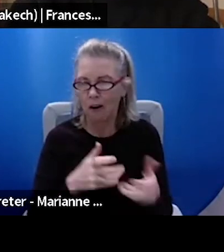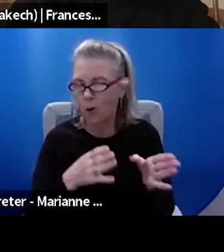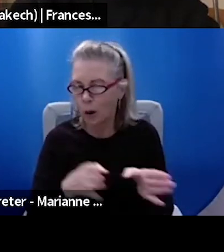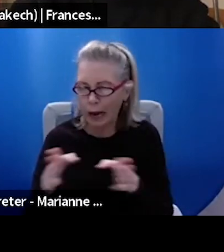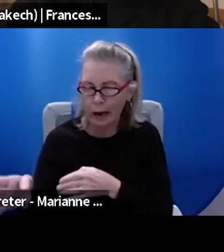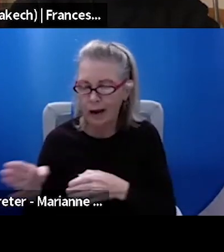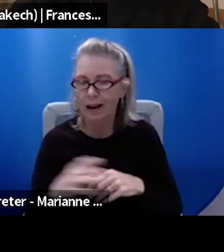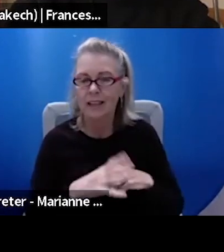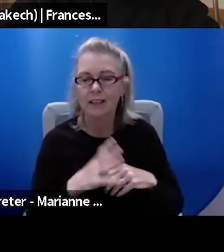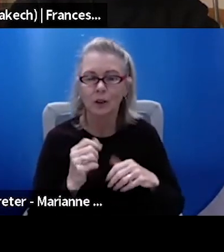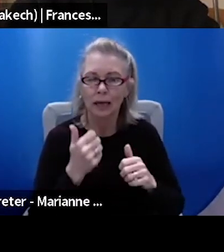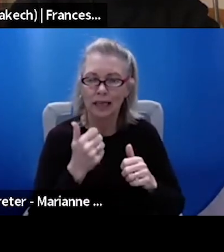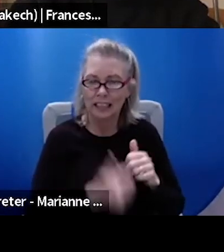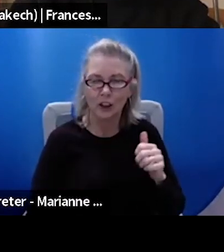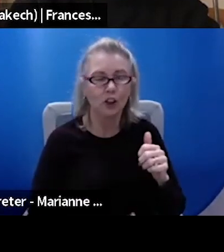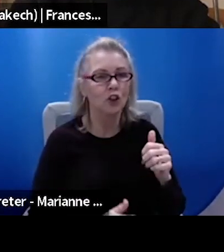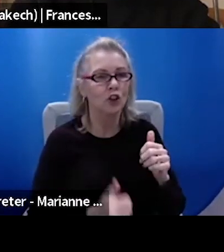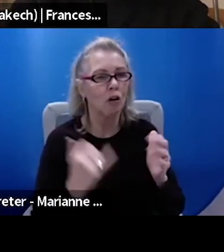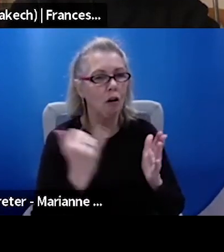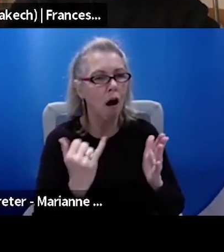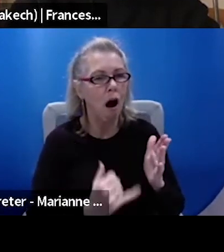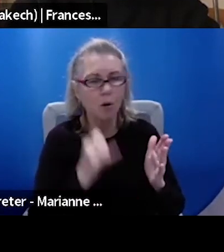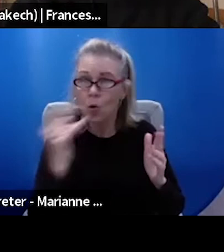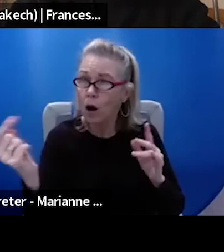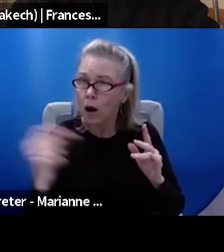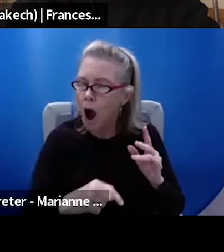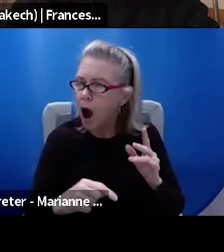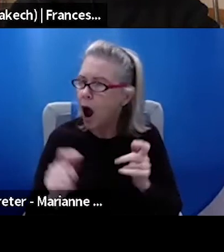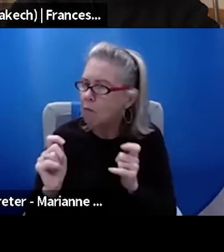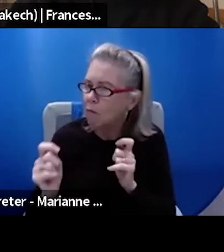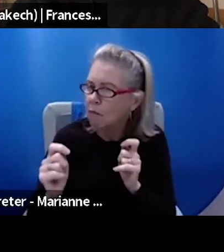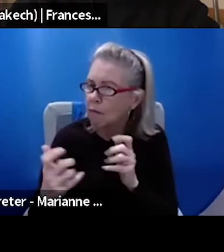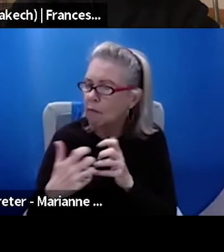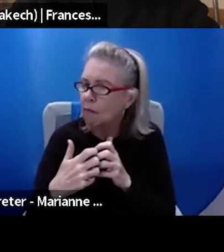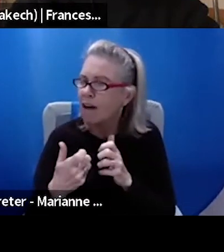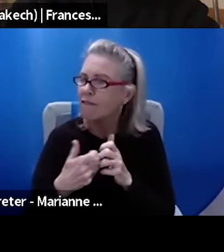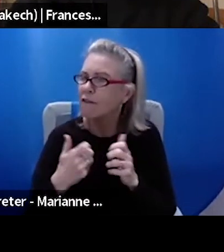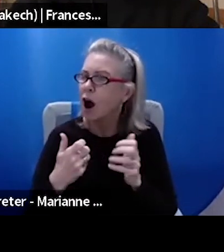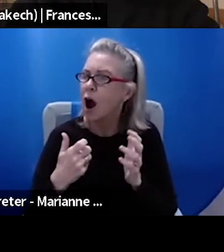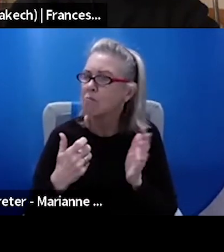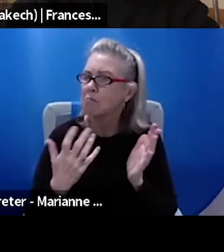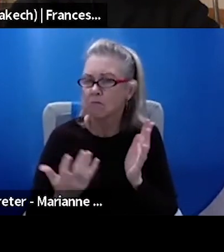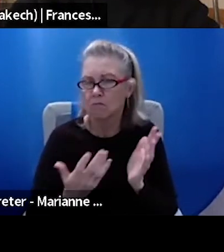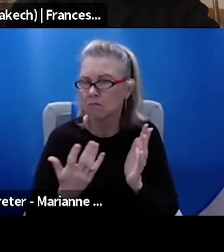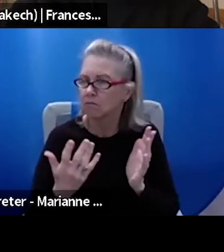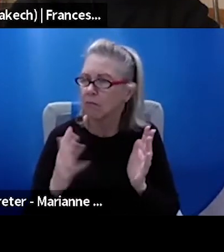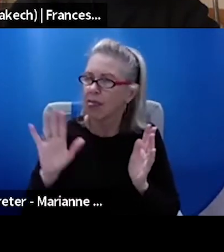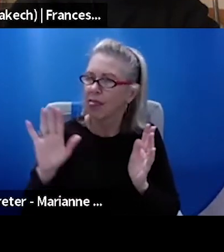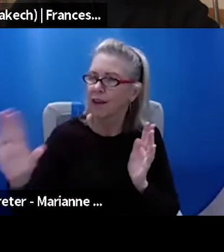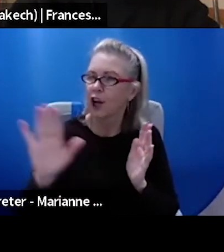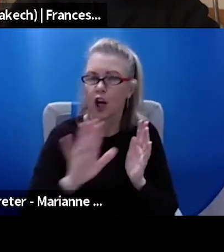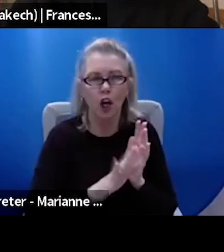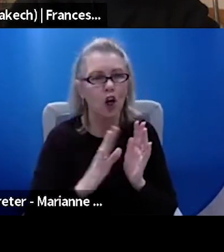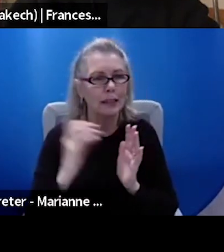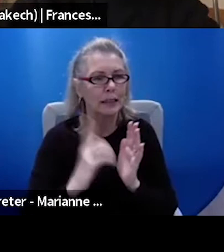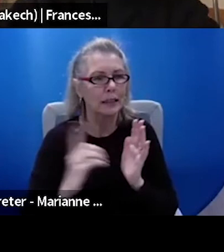that comes, it's coming from also like they design their own residency. We don't